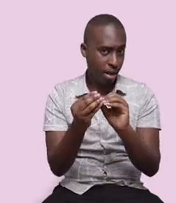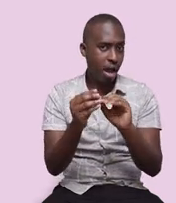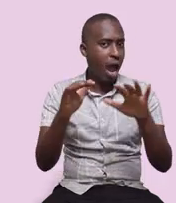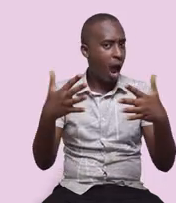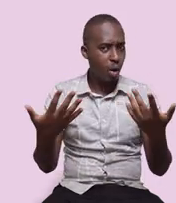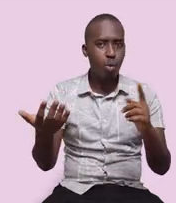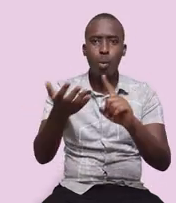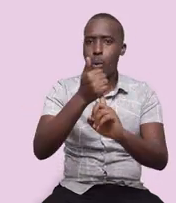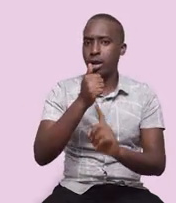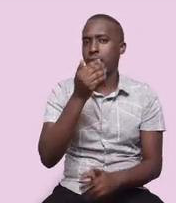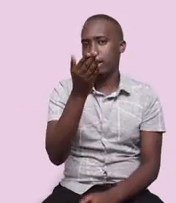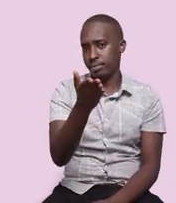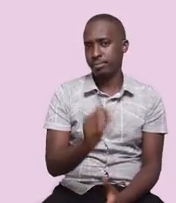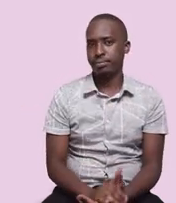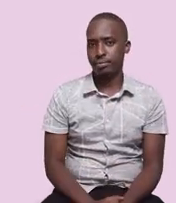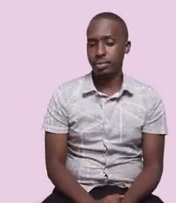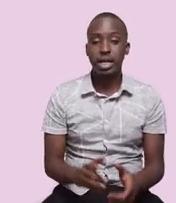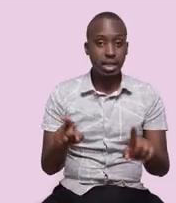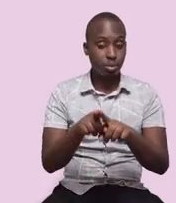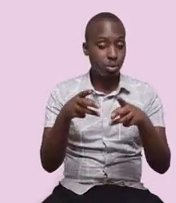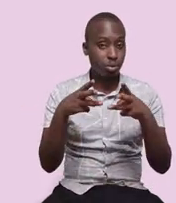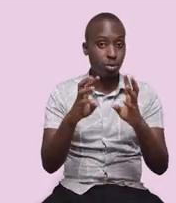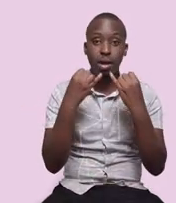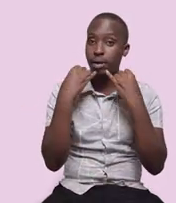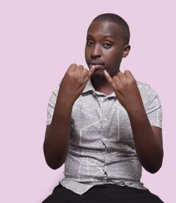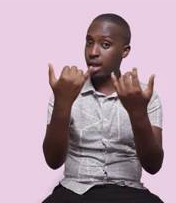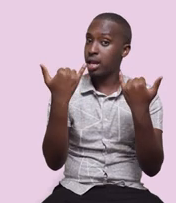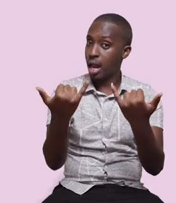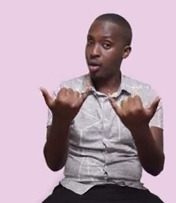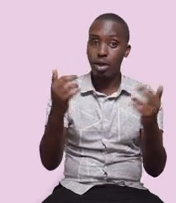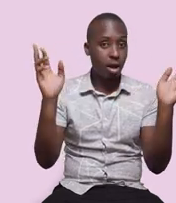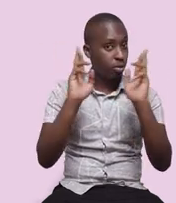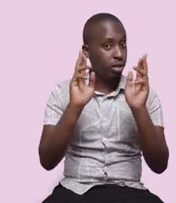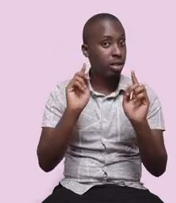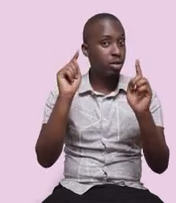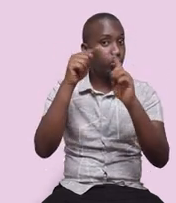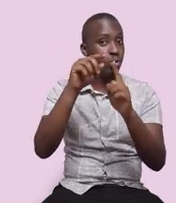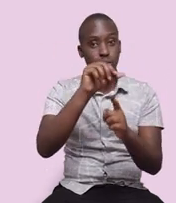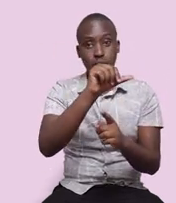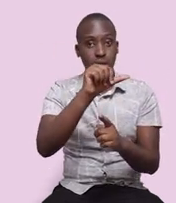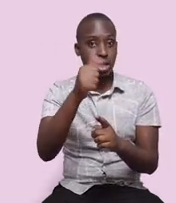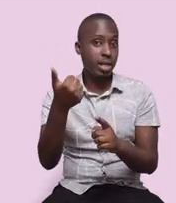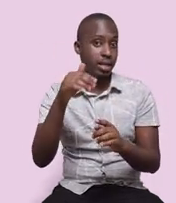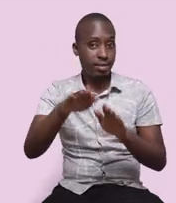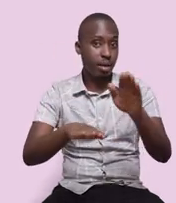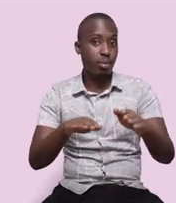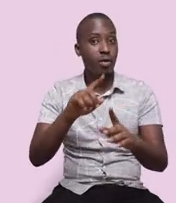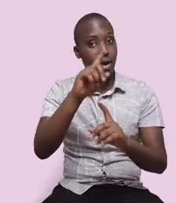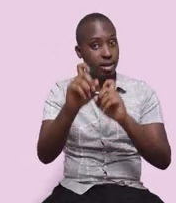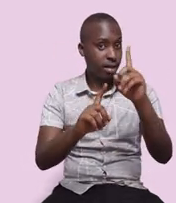how to get it. As I have said, now we are ready to go to next step of a